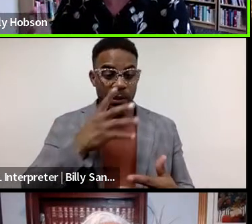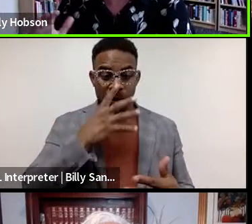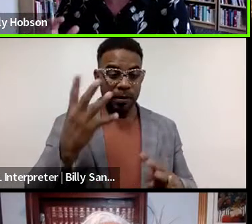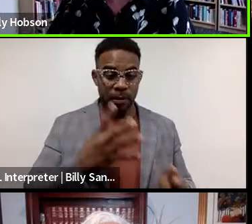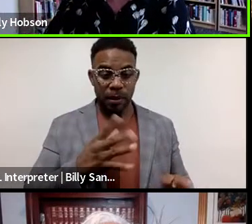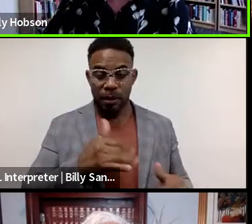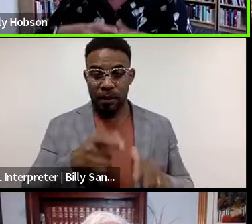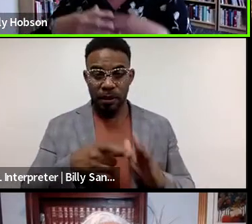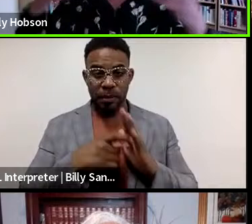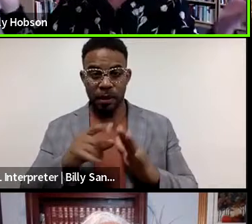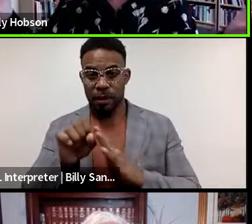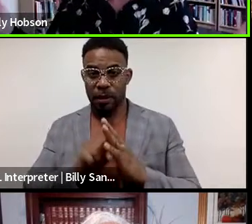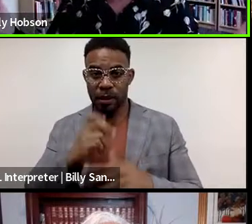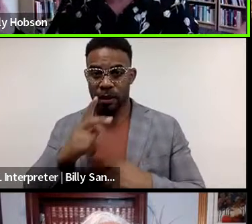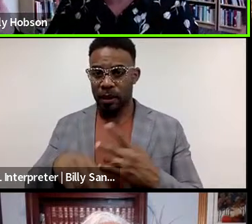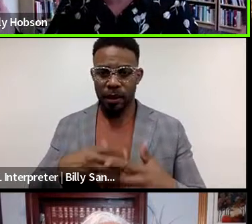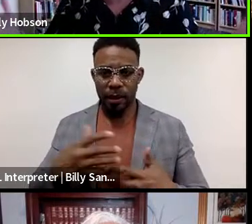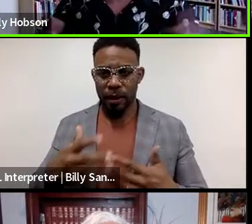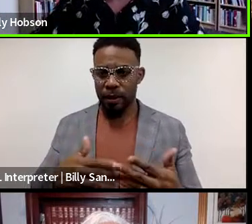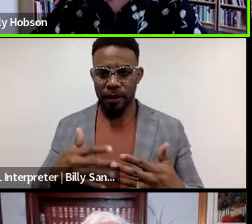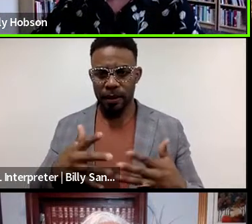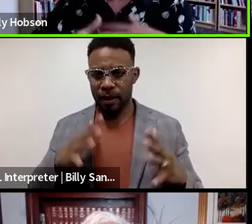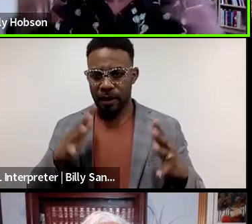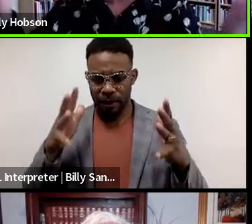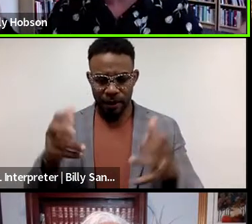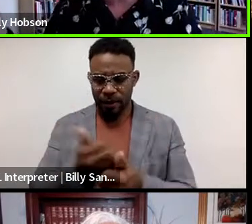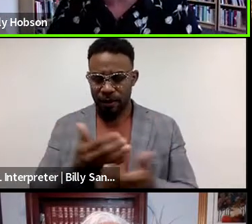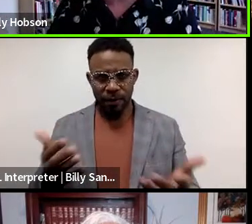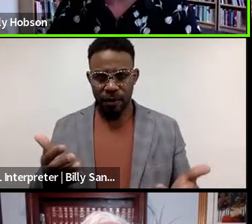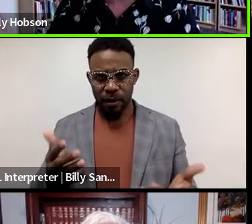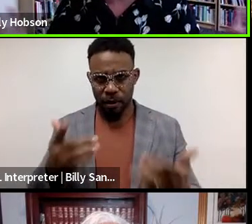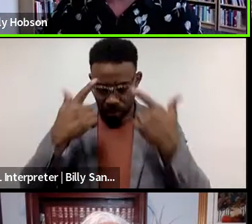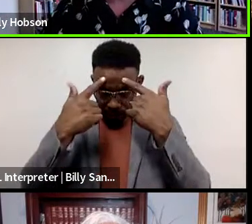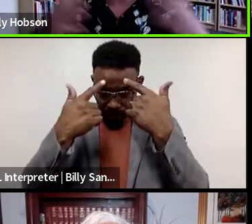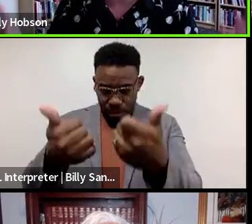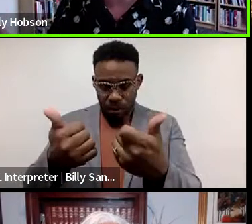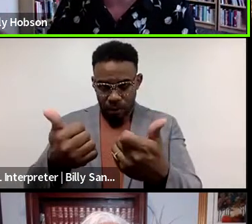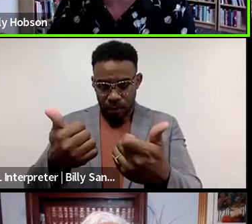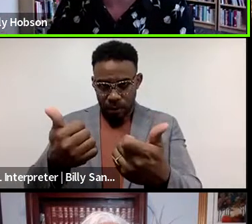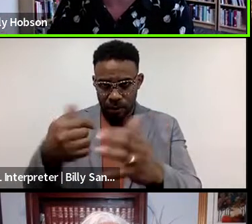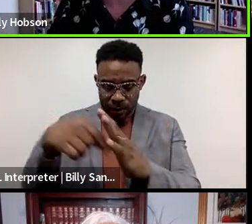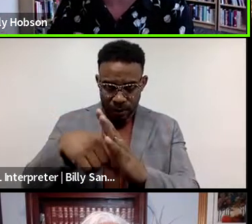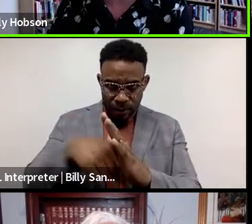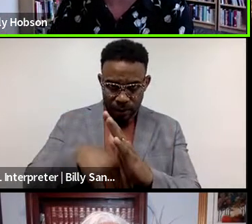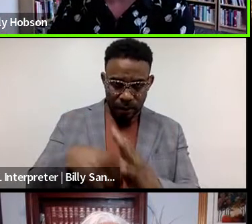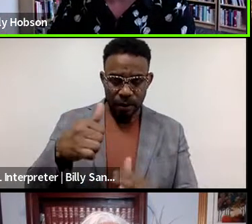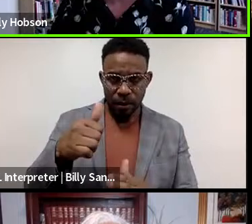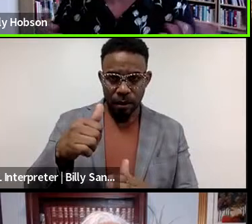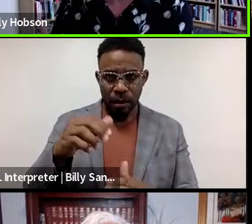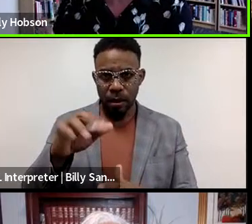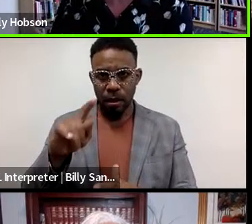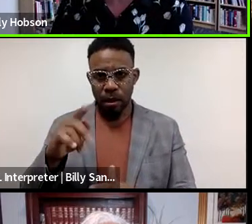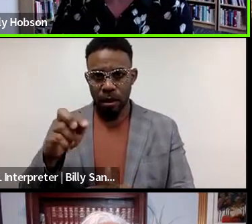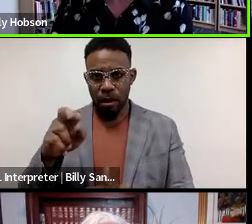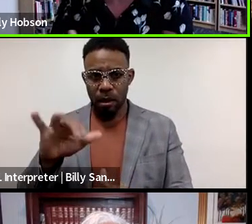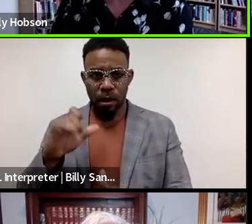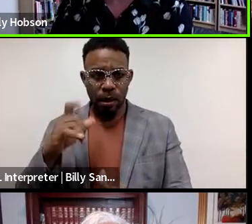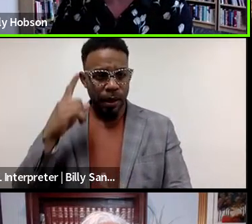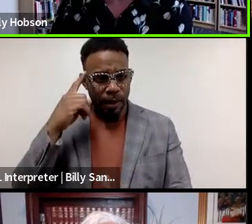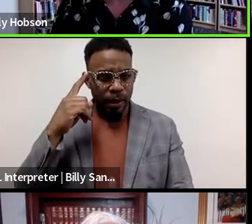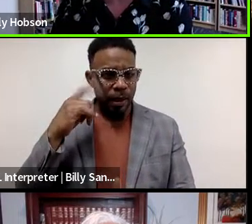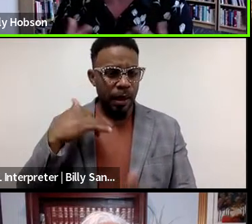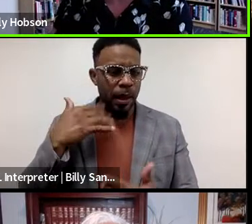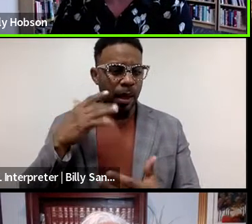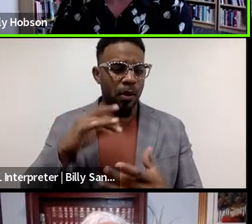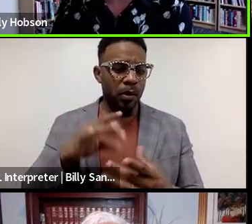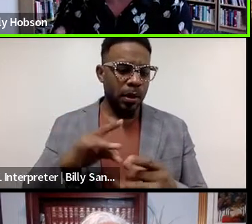any demands on the state kind of just leave everything up to, you know, deeper and deeper austerity. So I think I